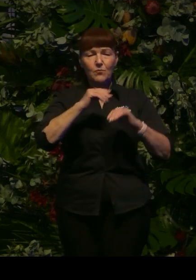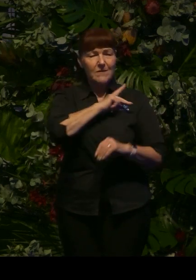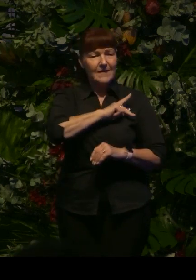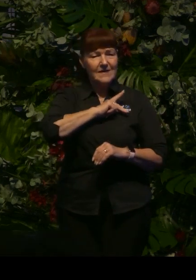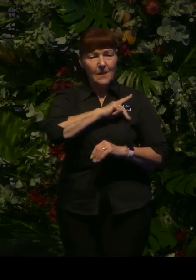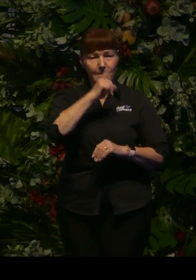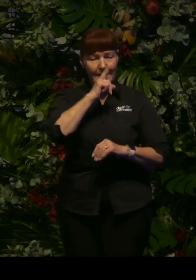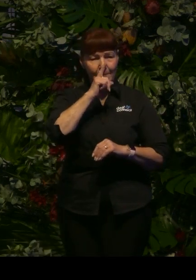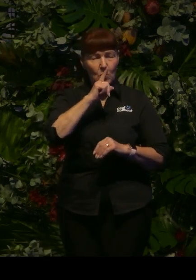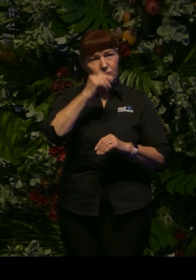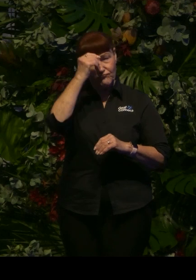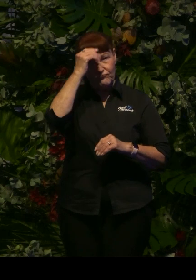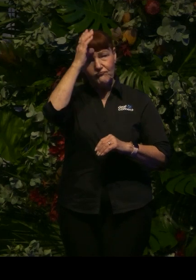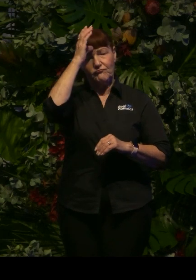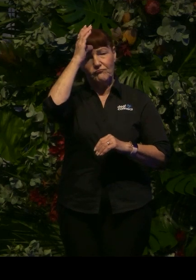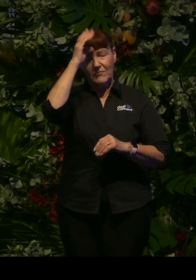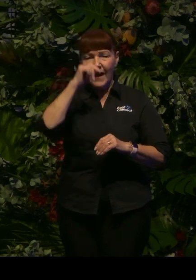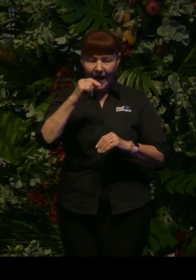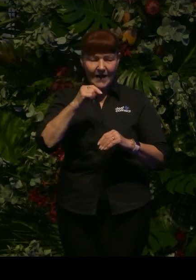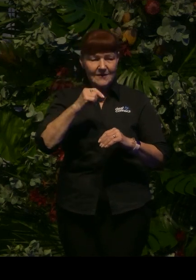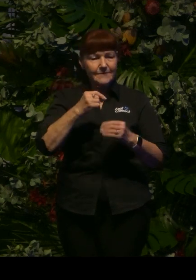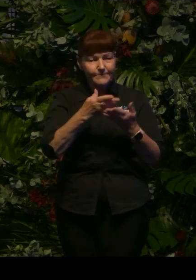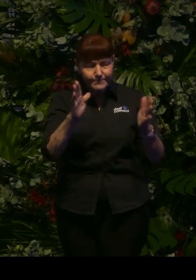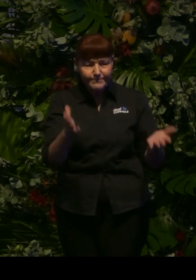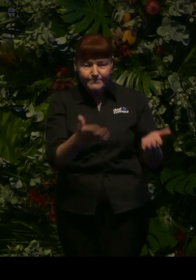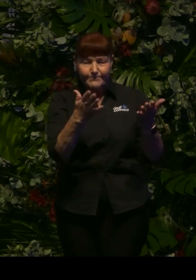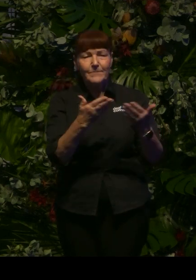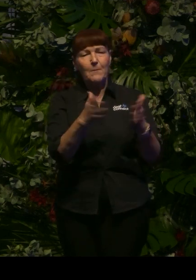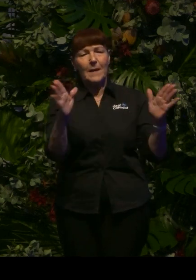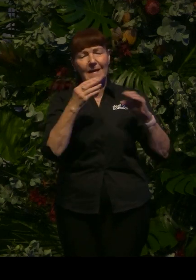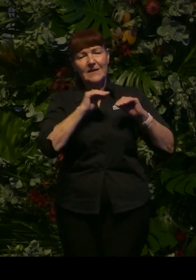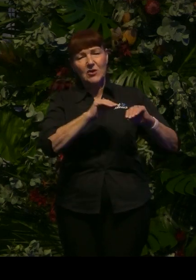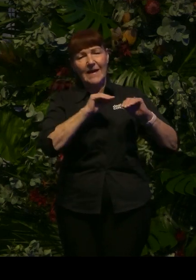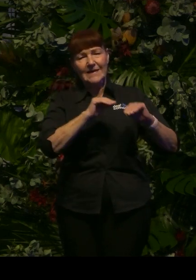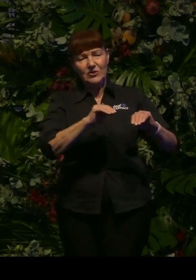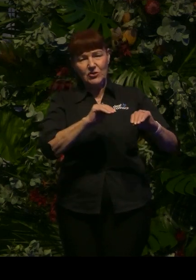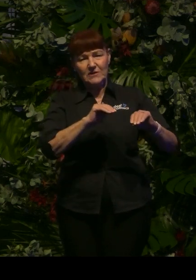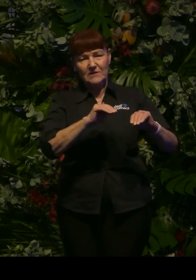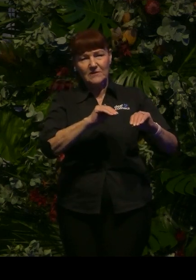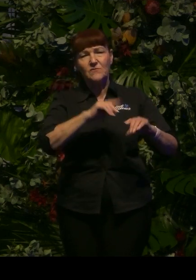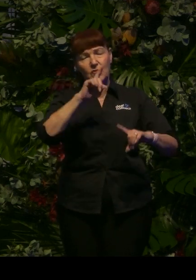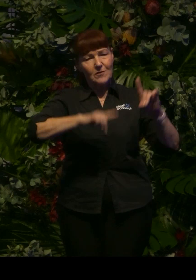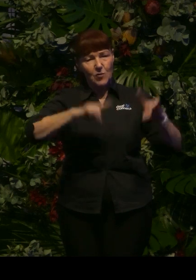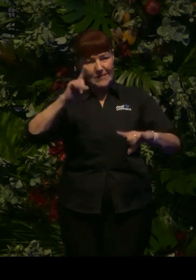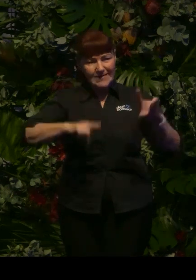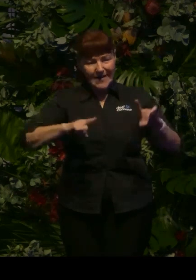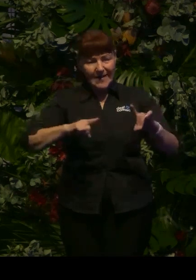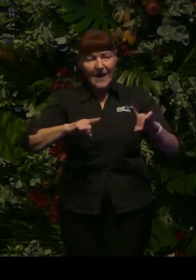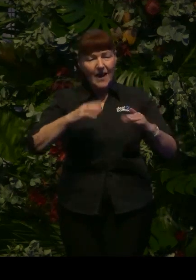nation to fulfill the promise of public education, to prepare every student to succeed in a diverse and interdependent